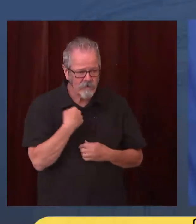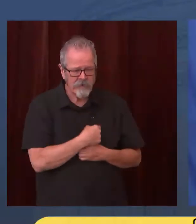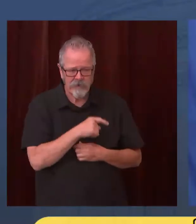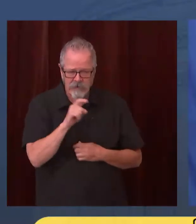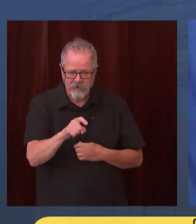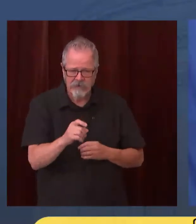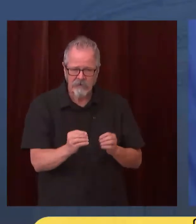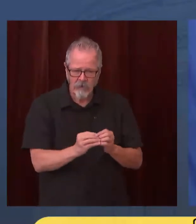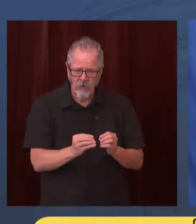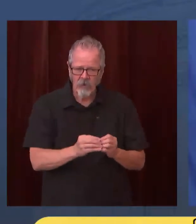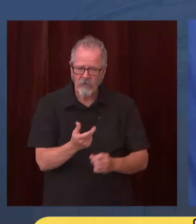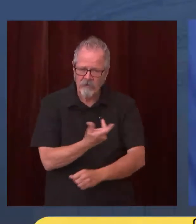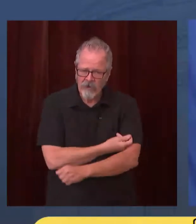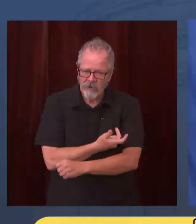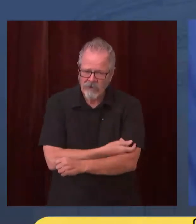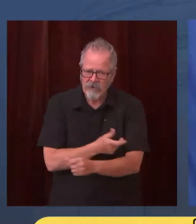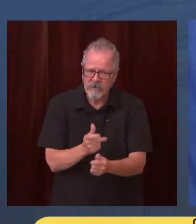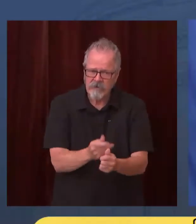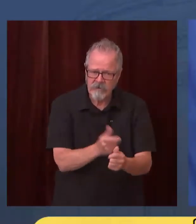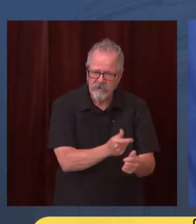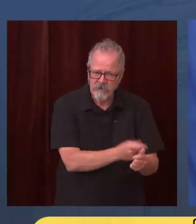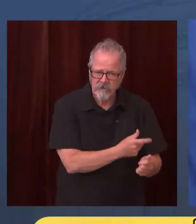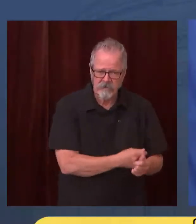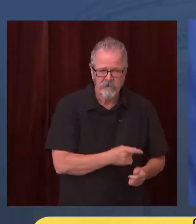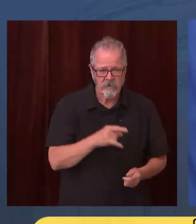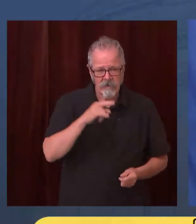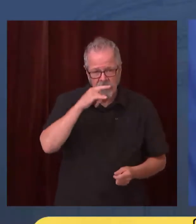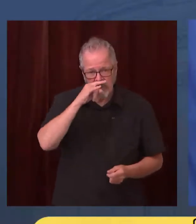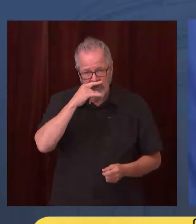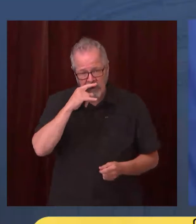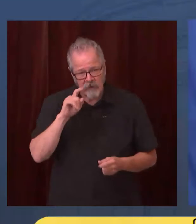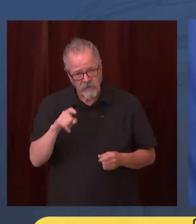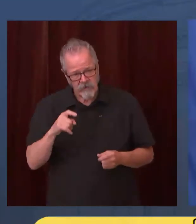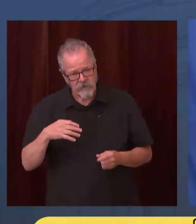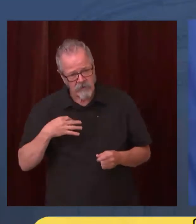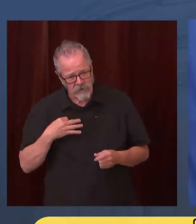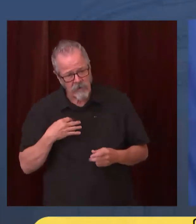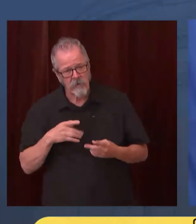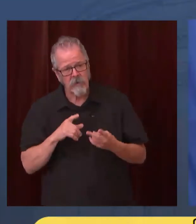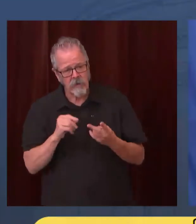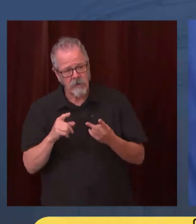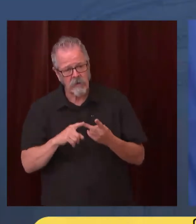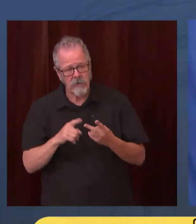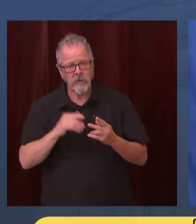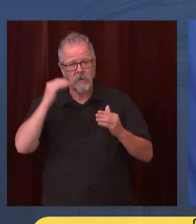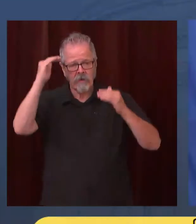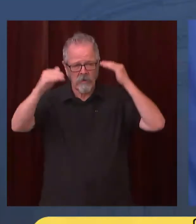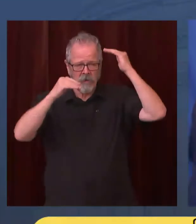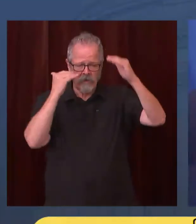children that are eligible, but also for adults. All of us are in this together. Thank you, Governor.